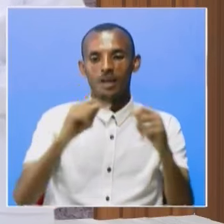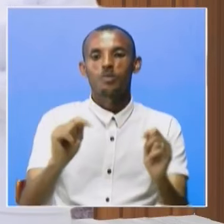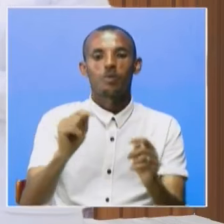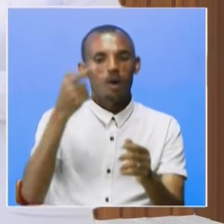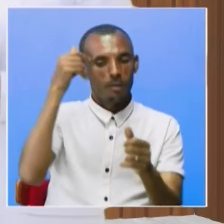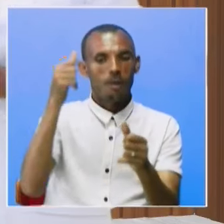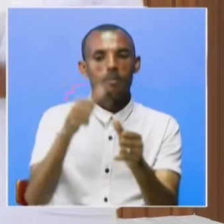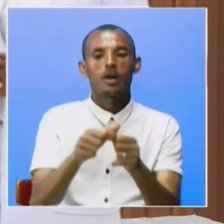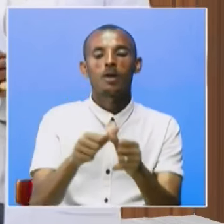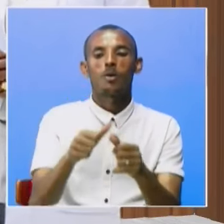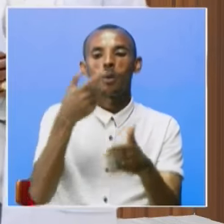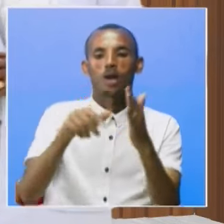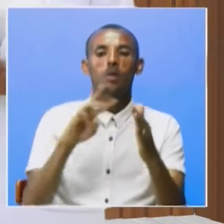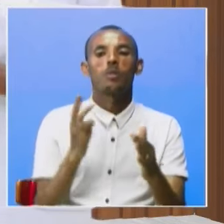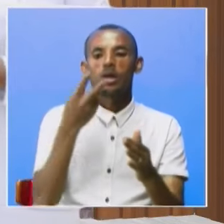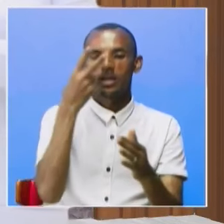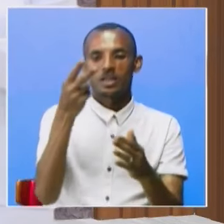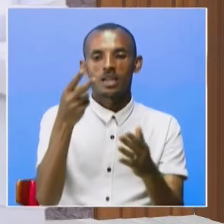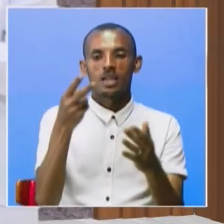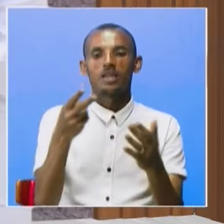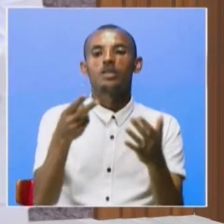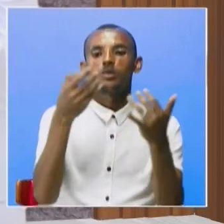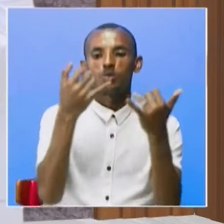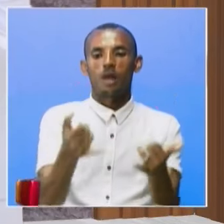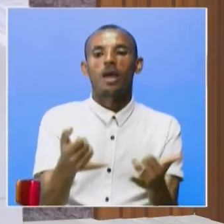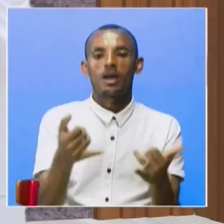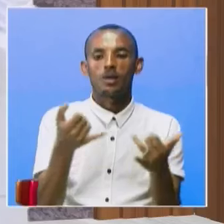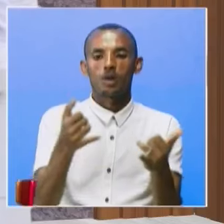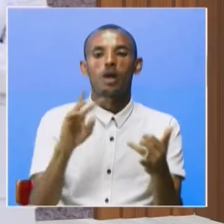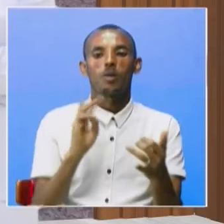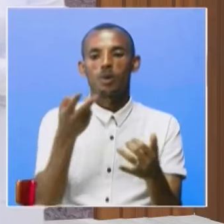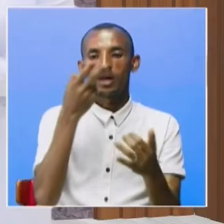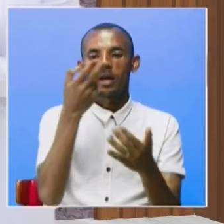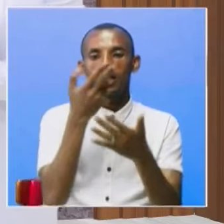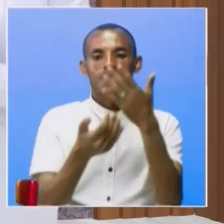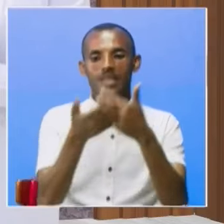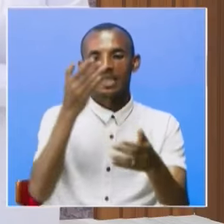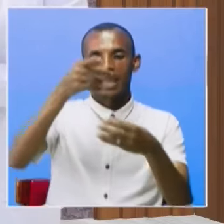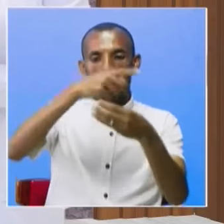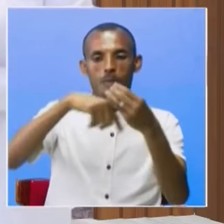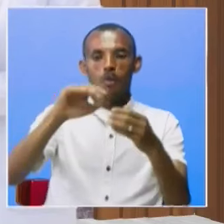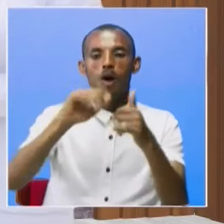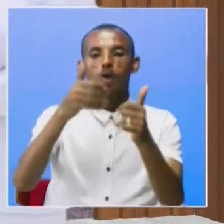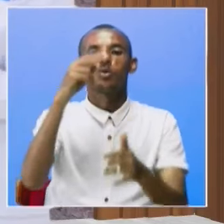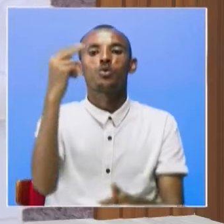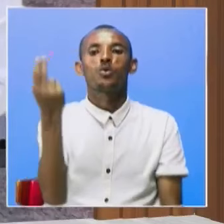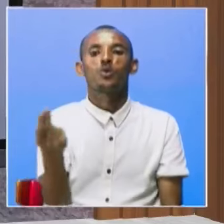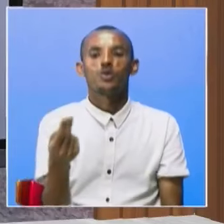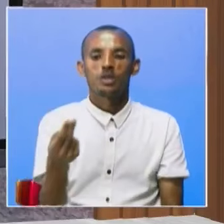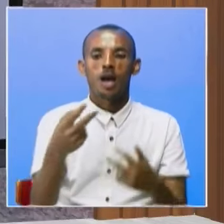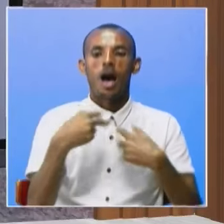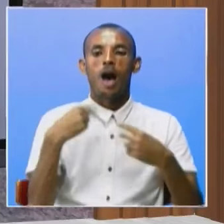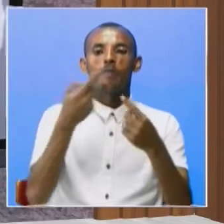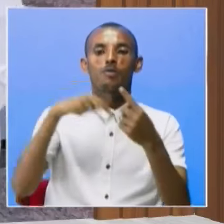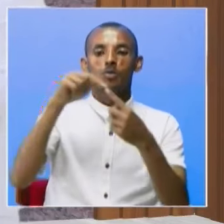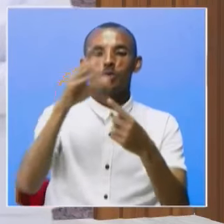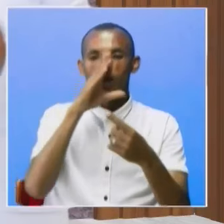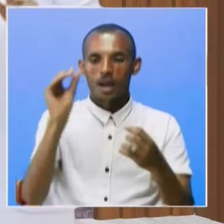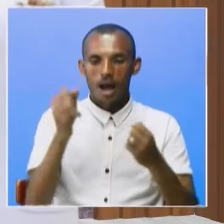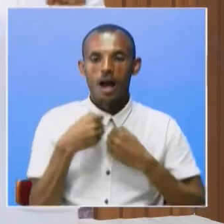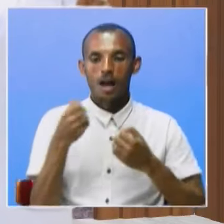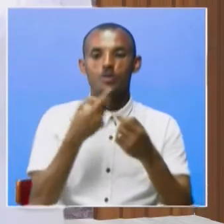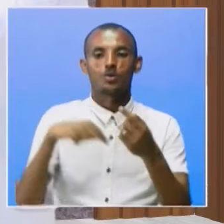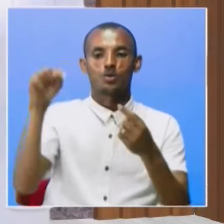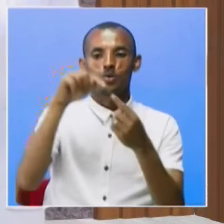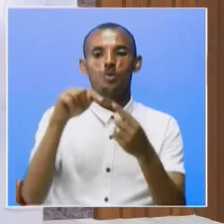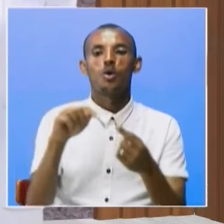what we have seen today. Today, we have discussed how to use have to and has to, those